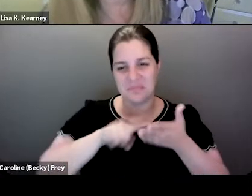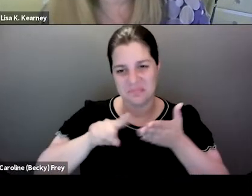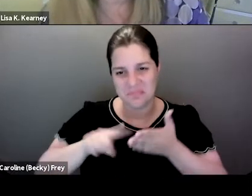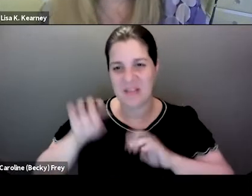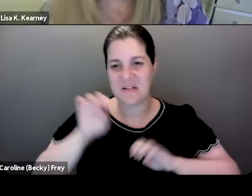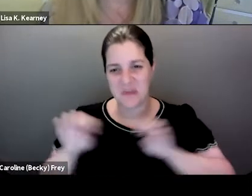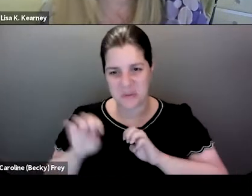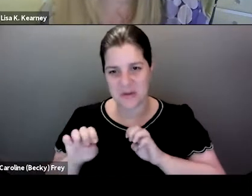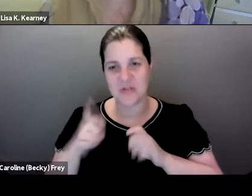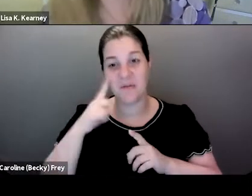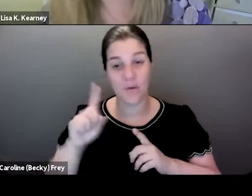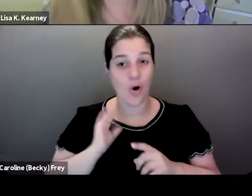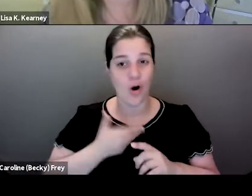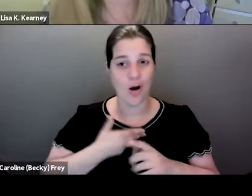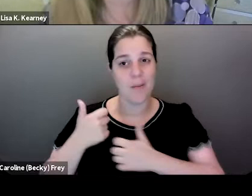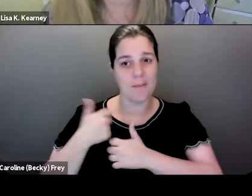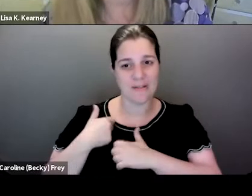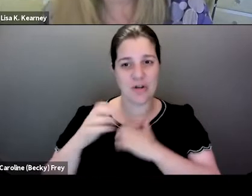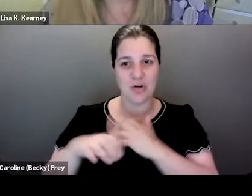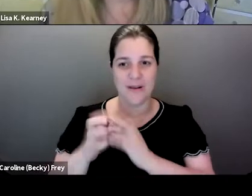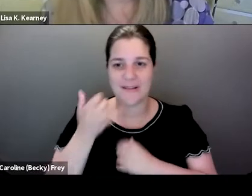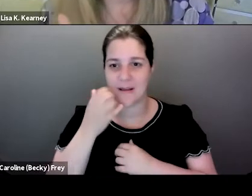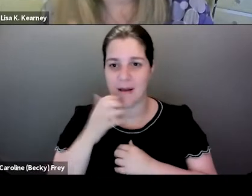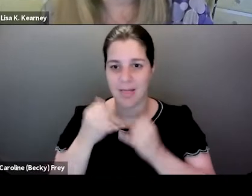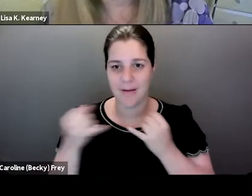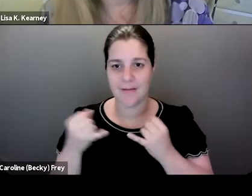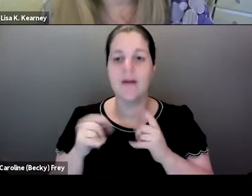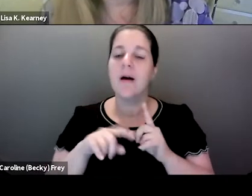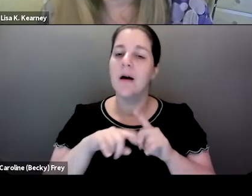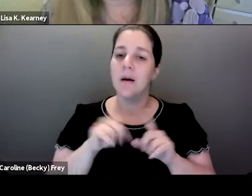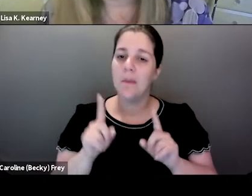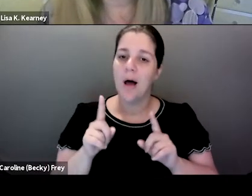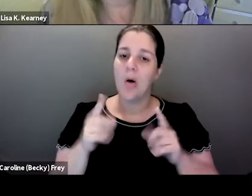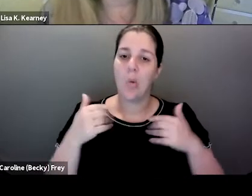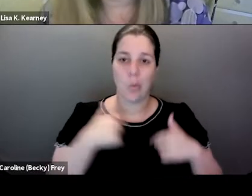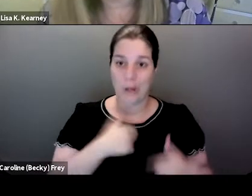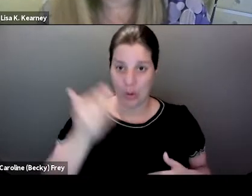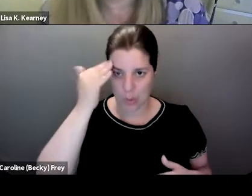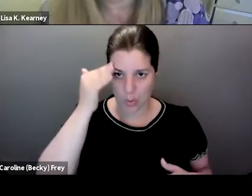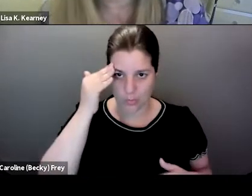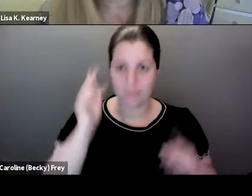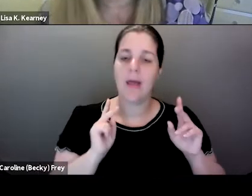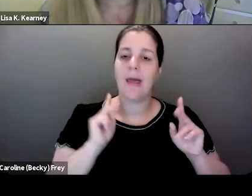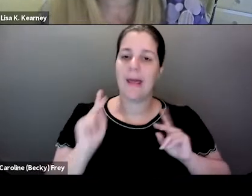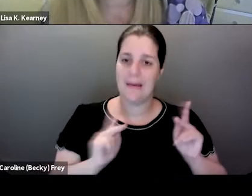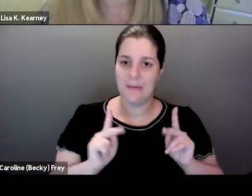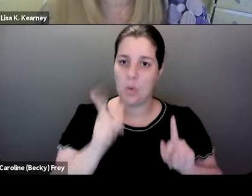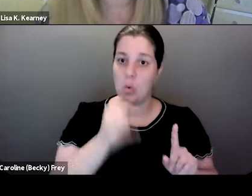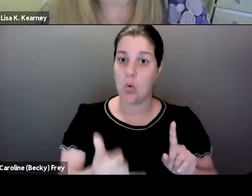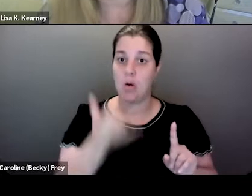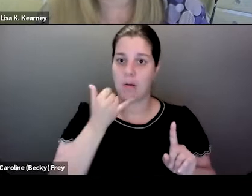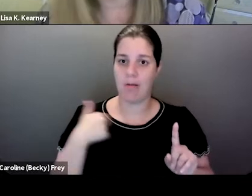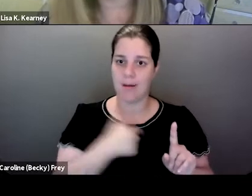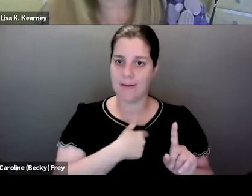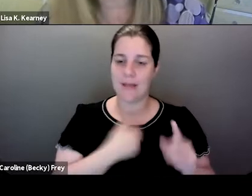highlight a few things, just as Maddie was indicating concern. We know that individuals who call our crisis line are at